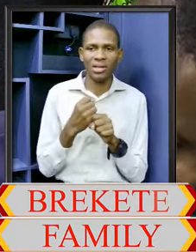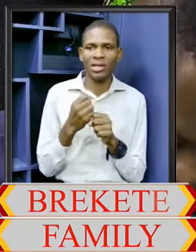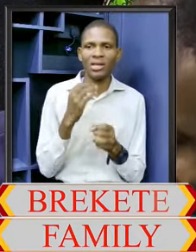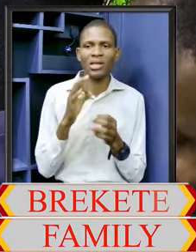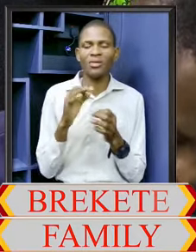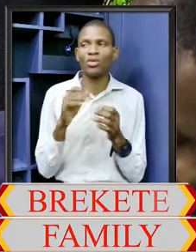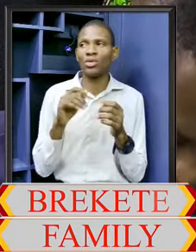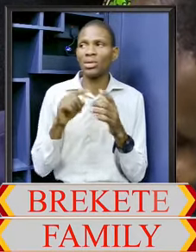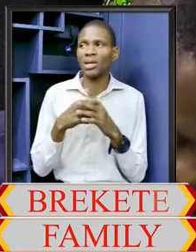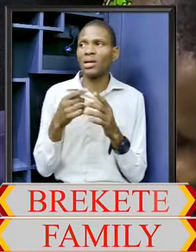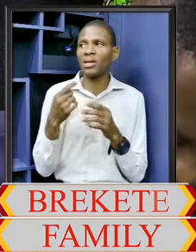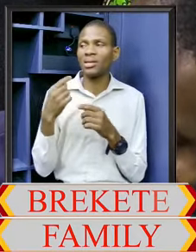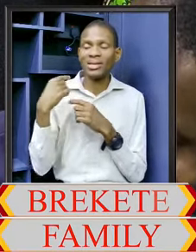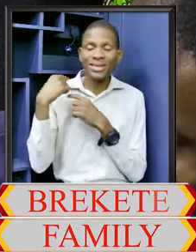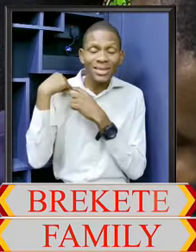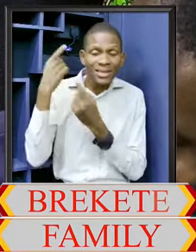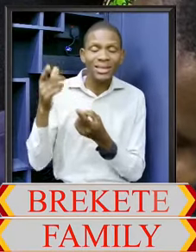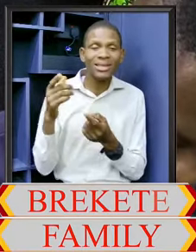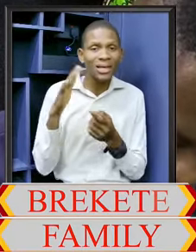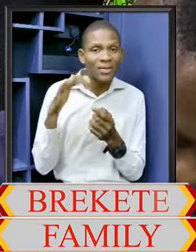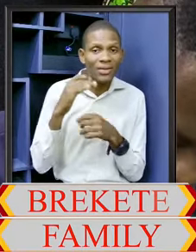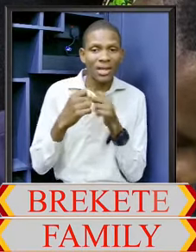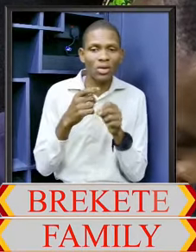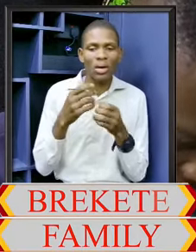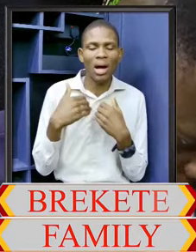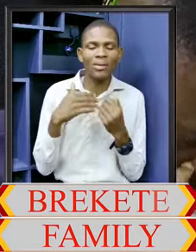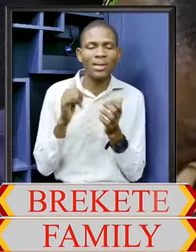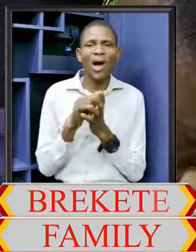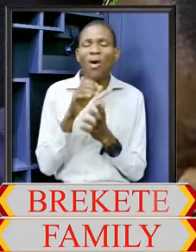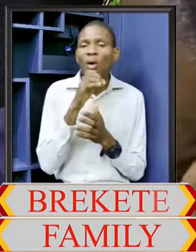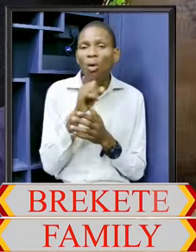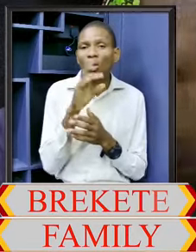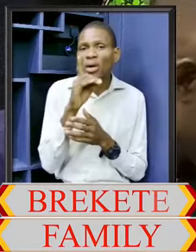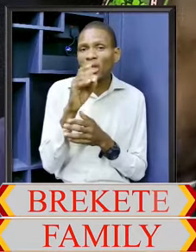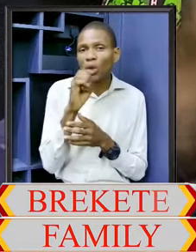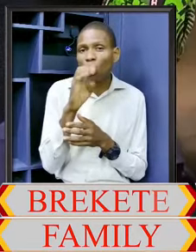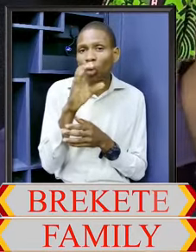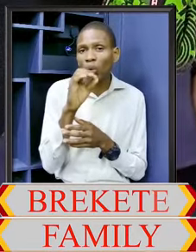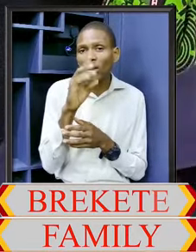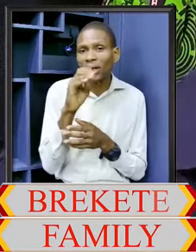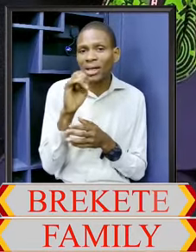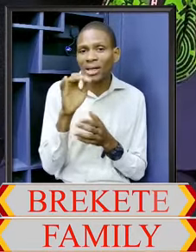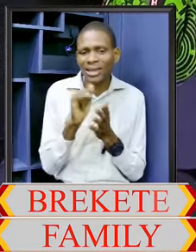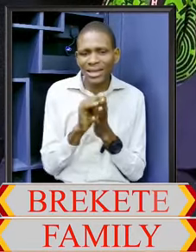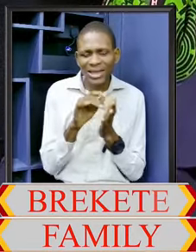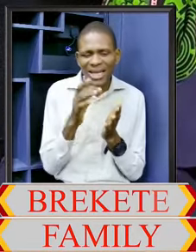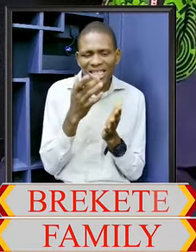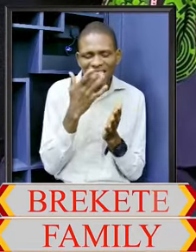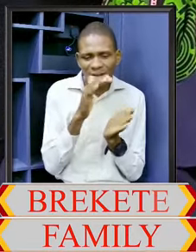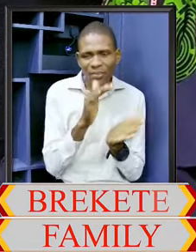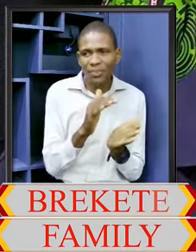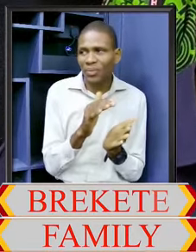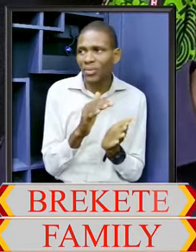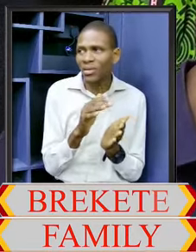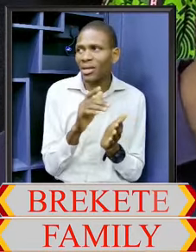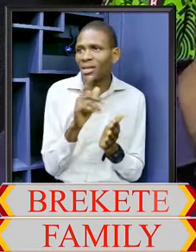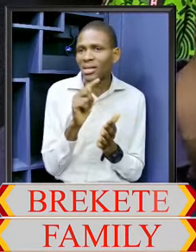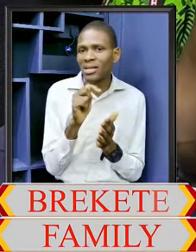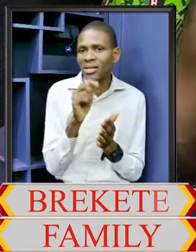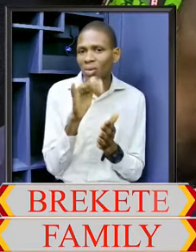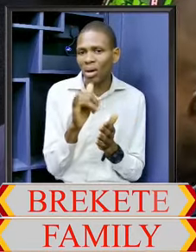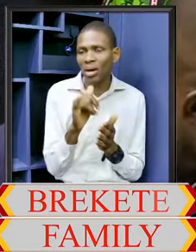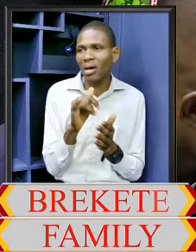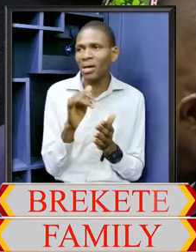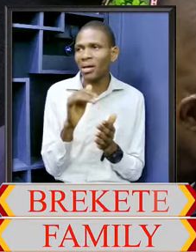you be Start with us 15 years ago, and you get that our old decoder with the metallic color, with the color as a T1 decoder,